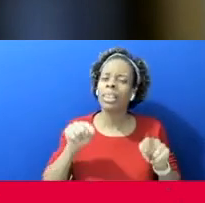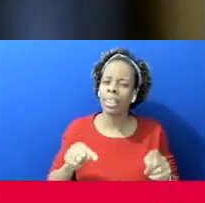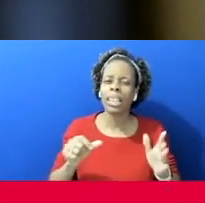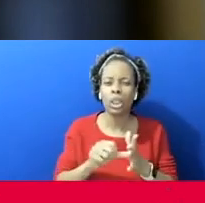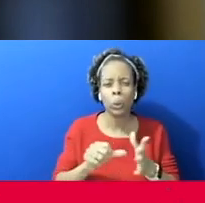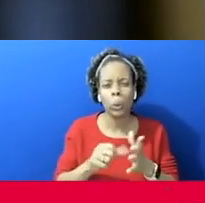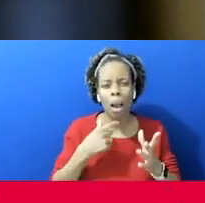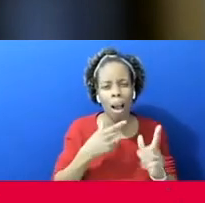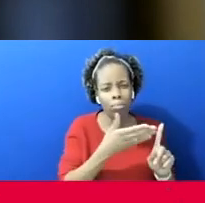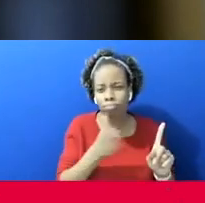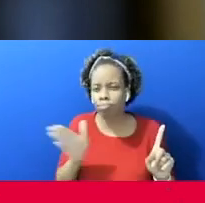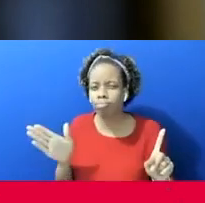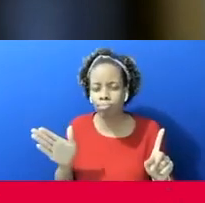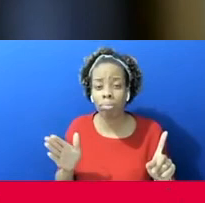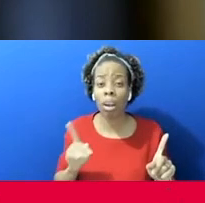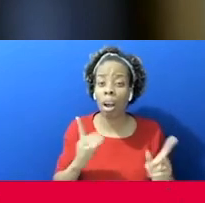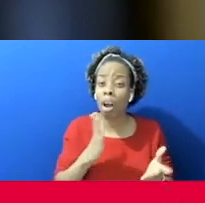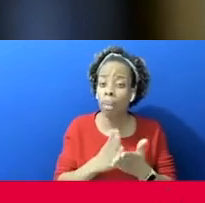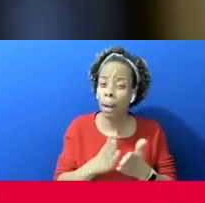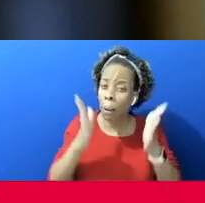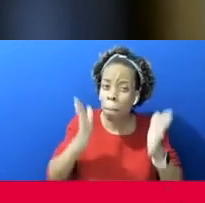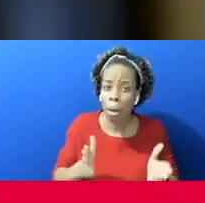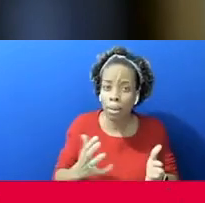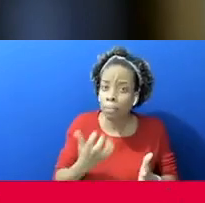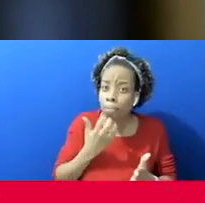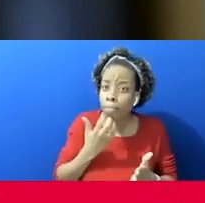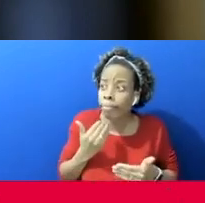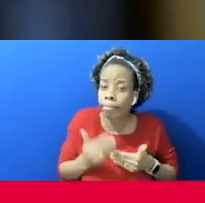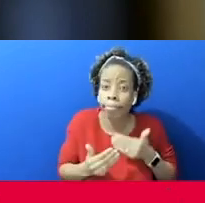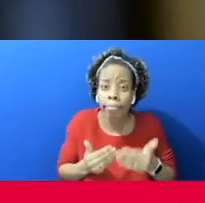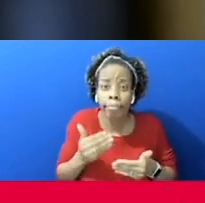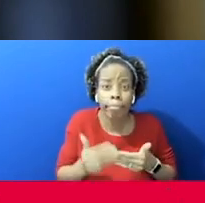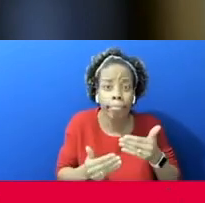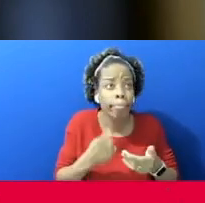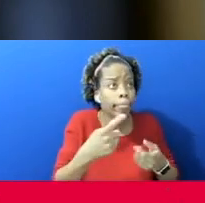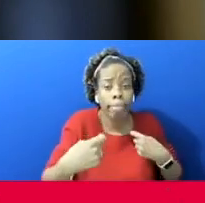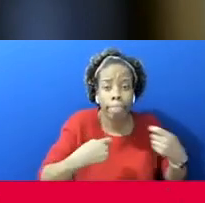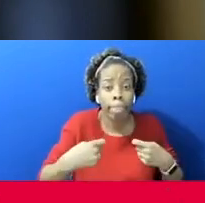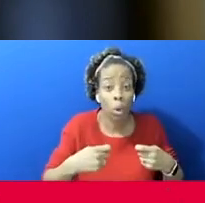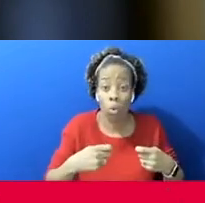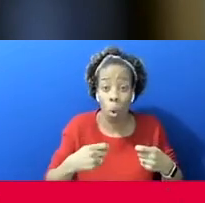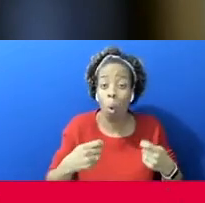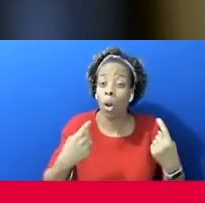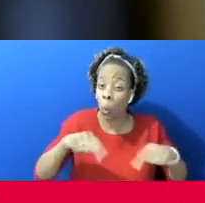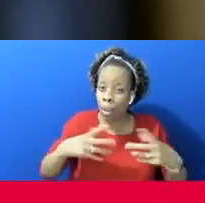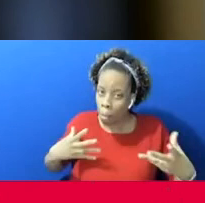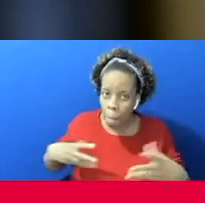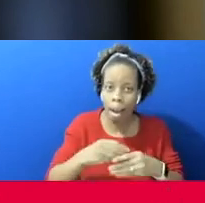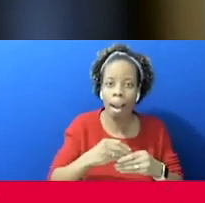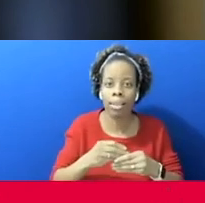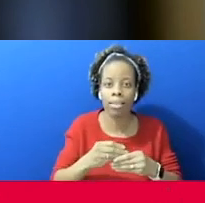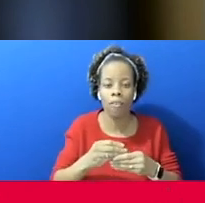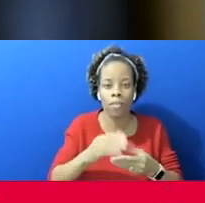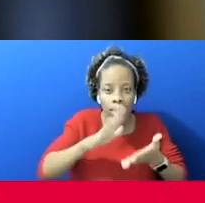spaces, as our activists, don't settle for those, because it's such a big issue that